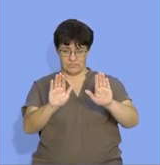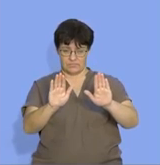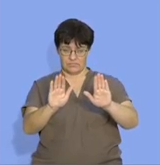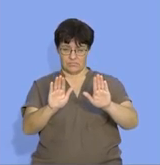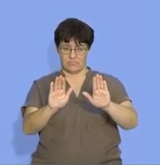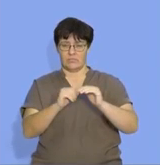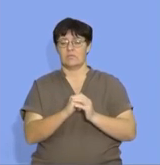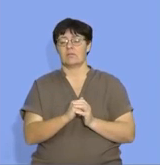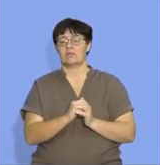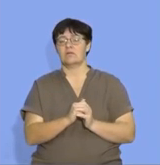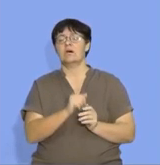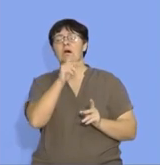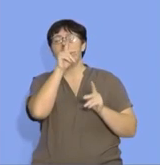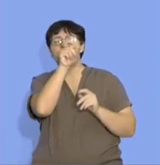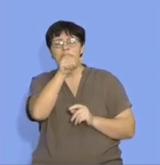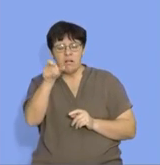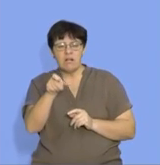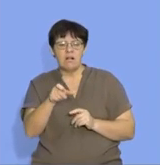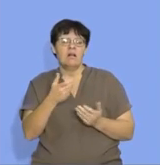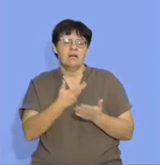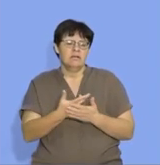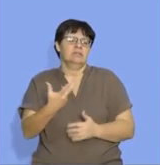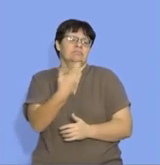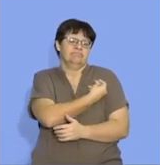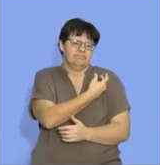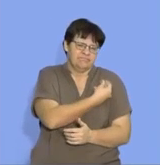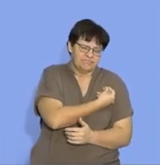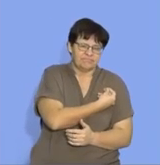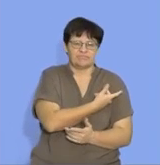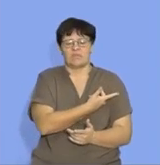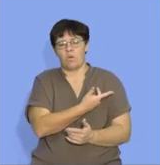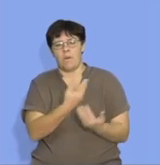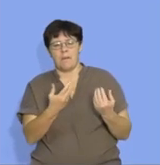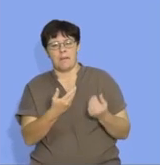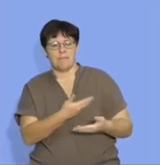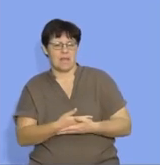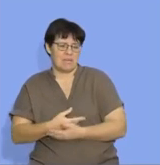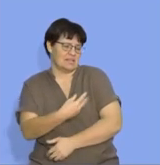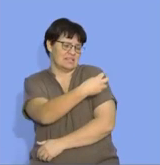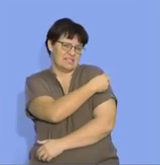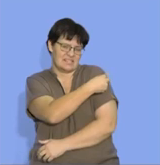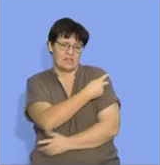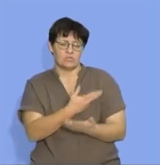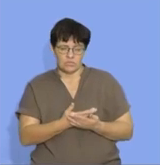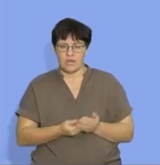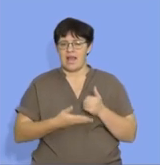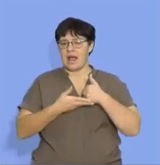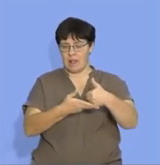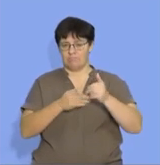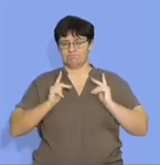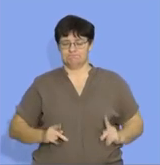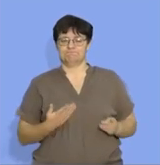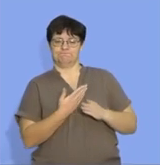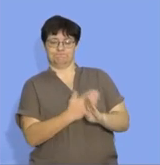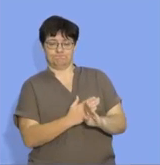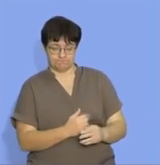to, right, how people can help, vaccinations and immunizations with their immunity. So I'm going to go back and